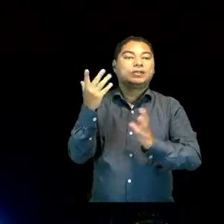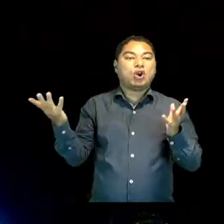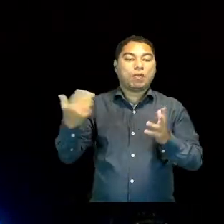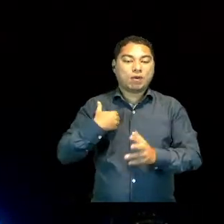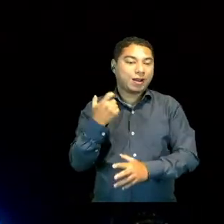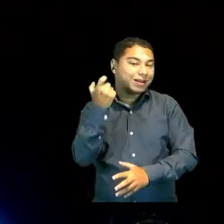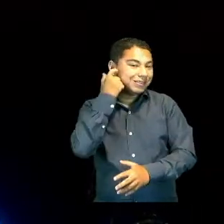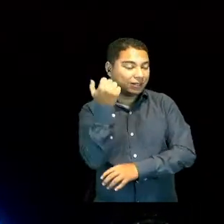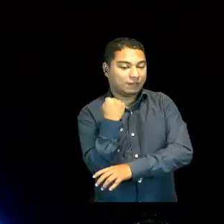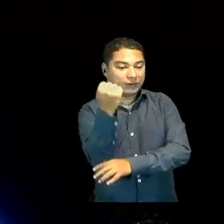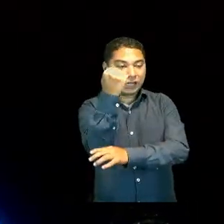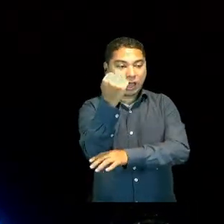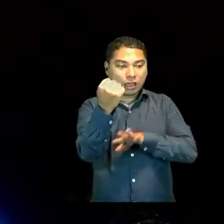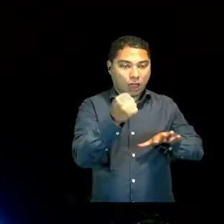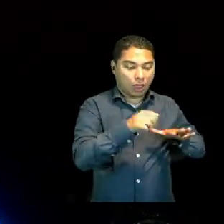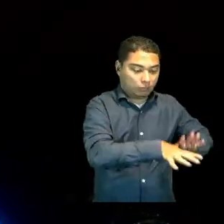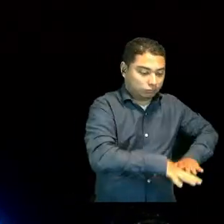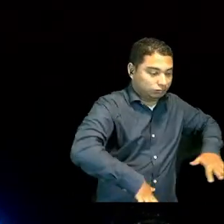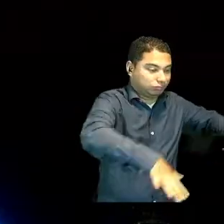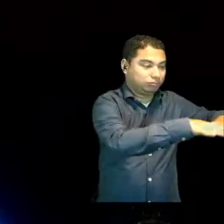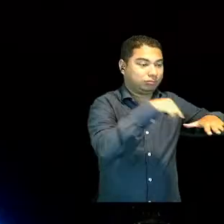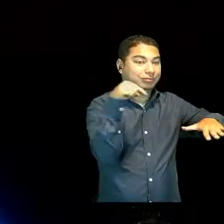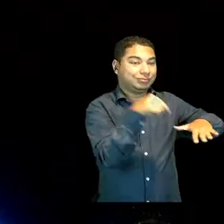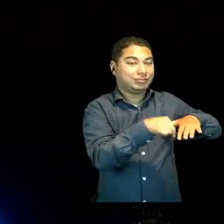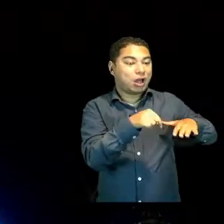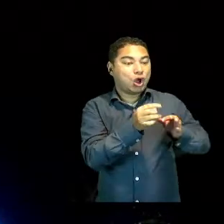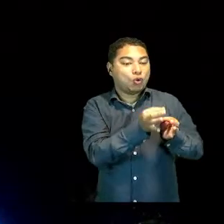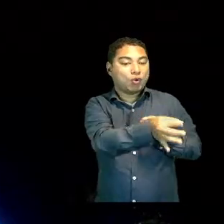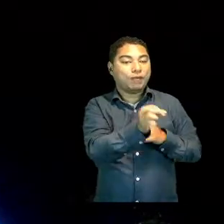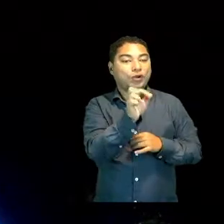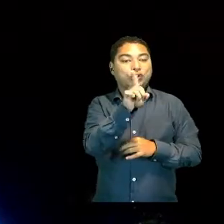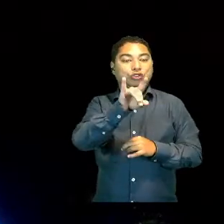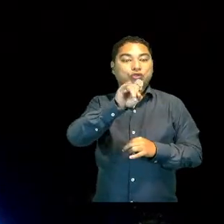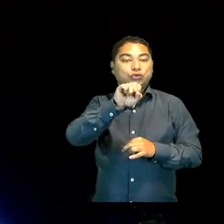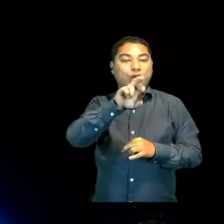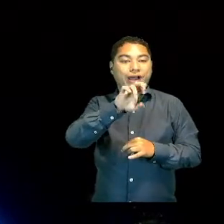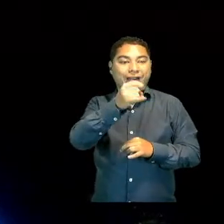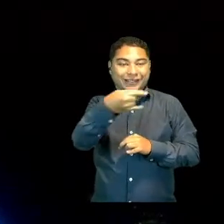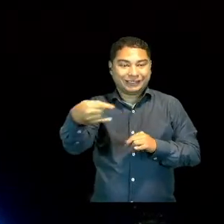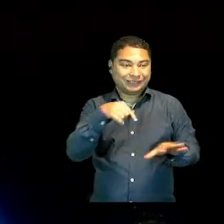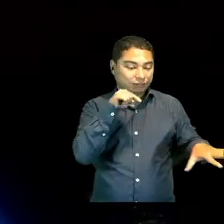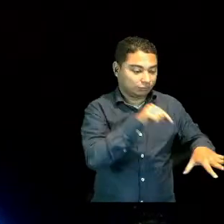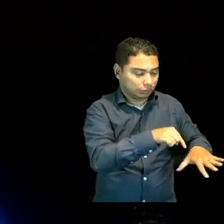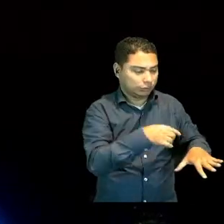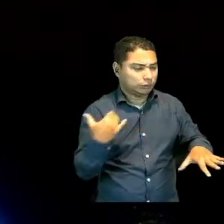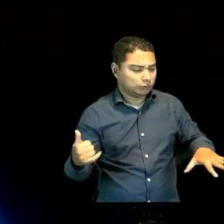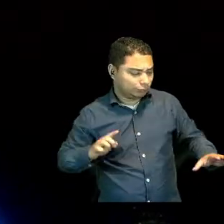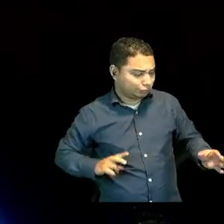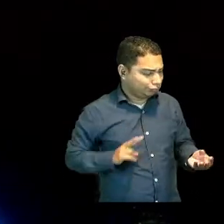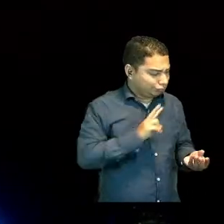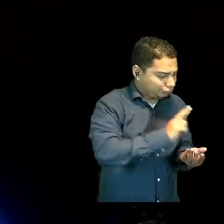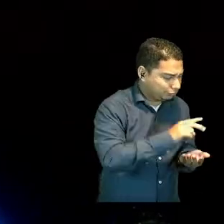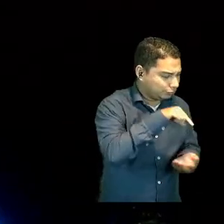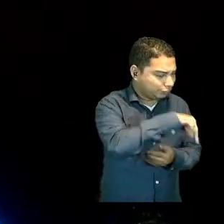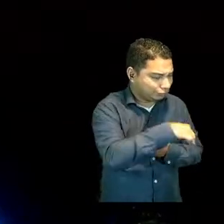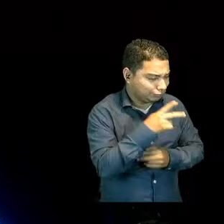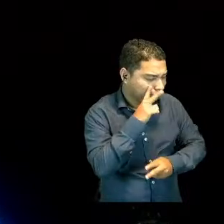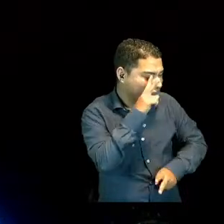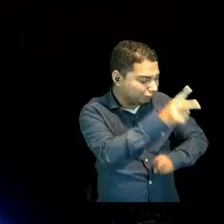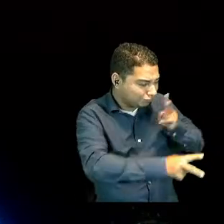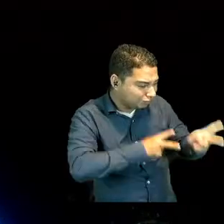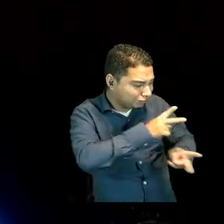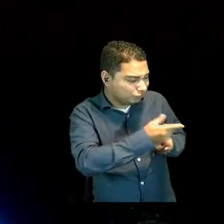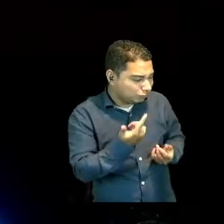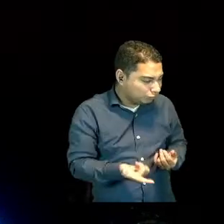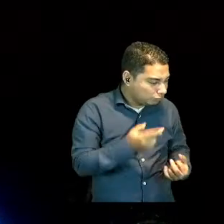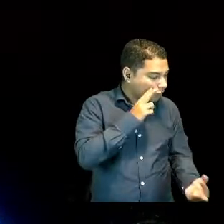ancestral homeland. We're very deeply thankful to Tiana Paschal